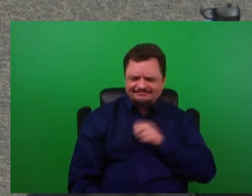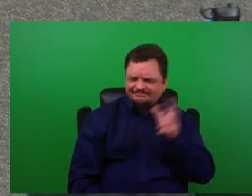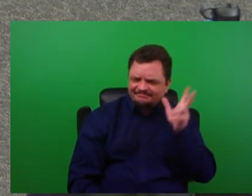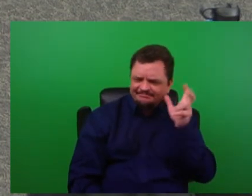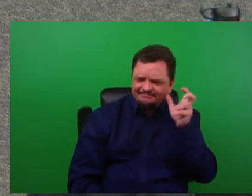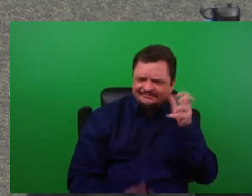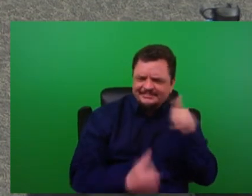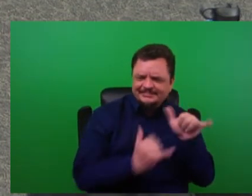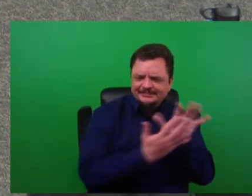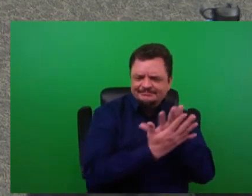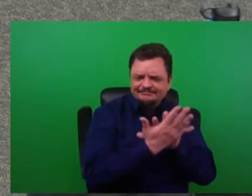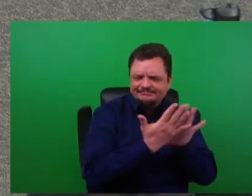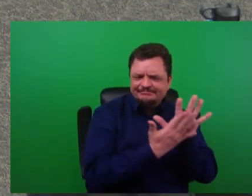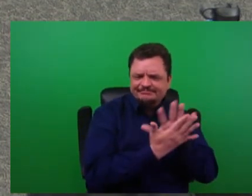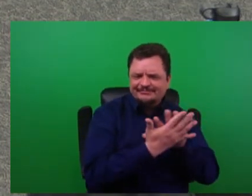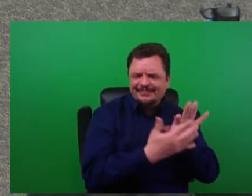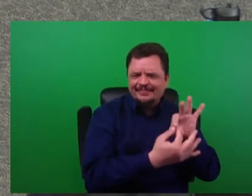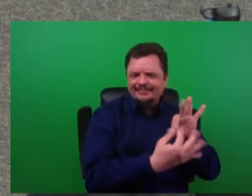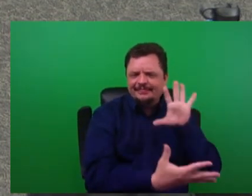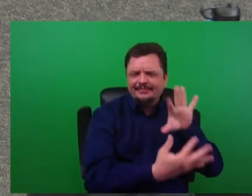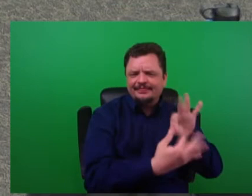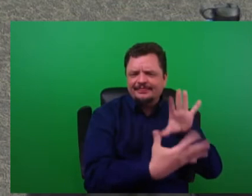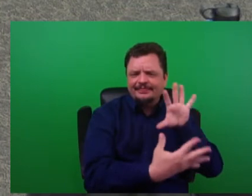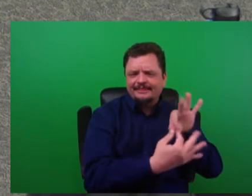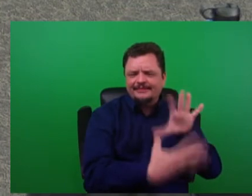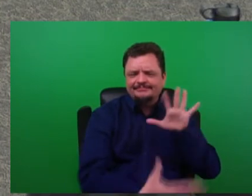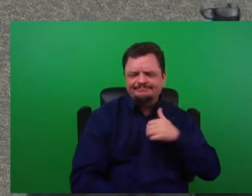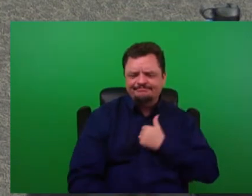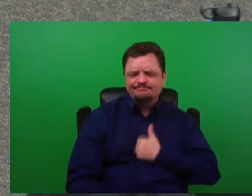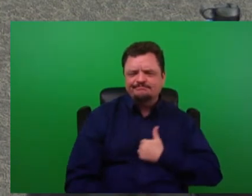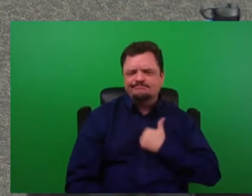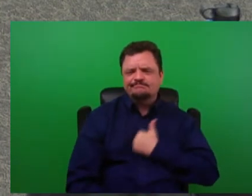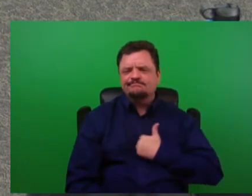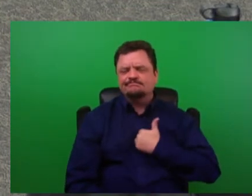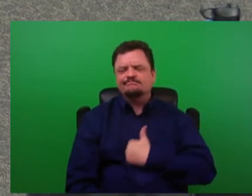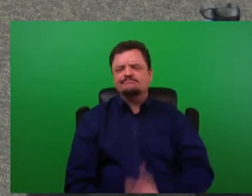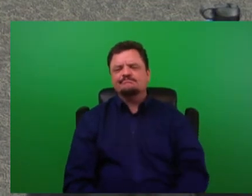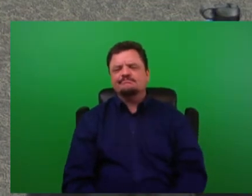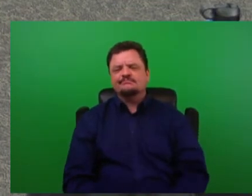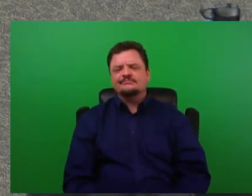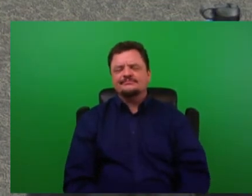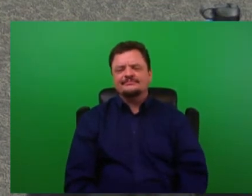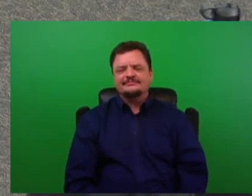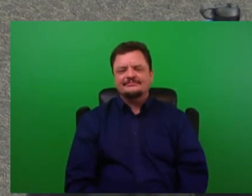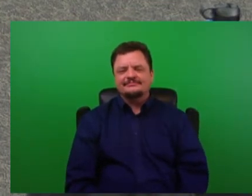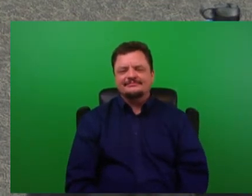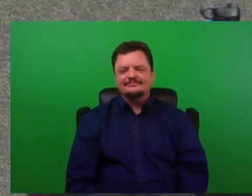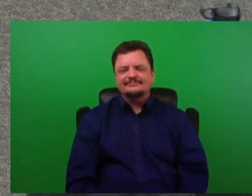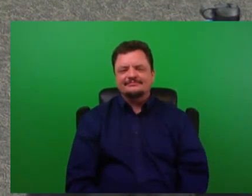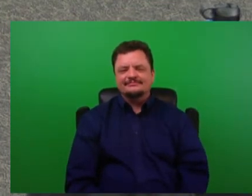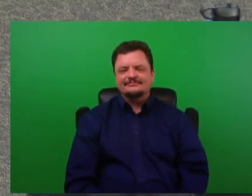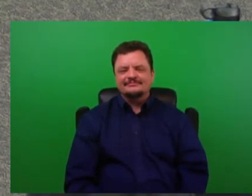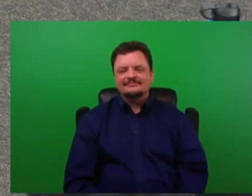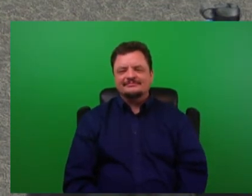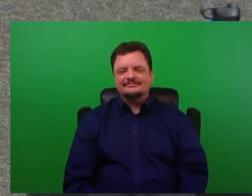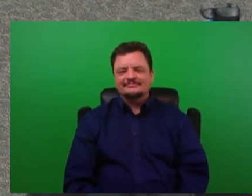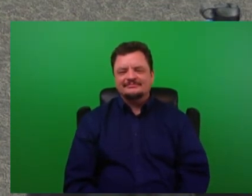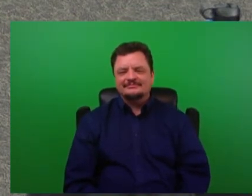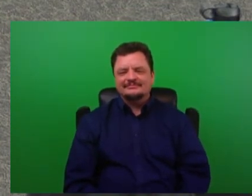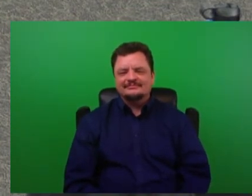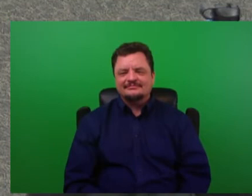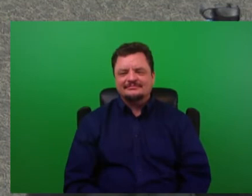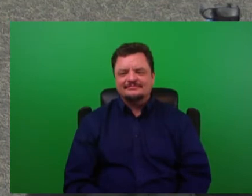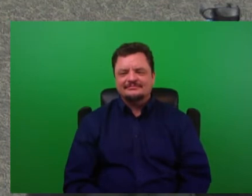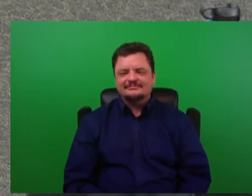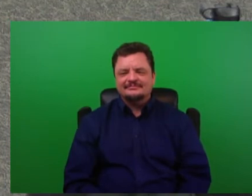that process, like any board policy, takes a time to get through. So there's a delay, right? You think that's maybe a month, maybe 2 months from a start